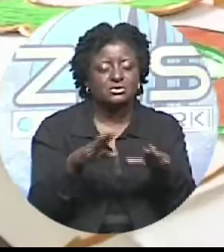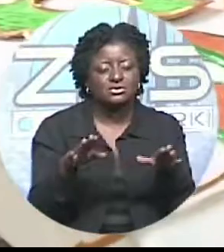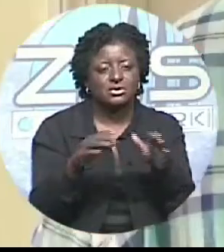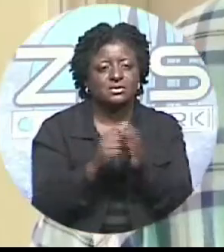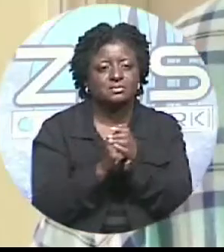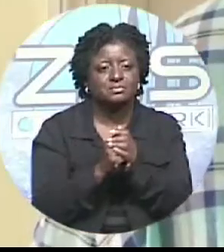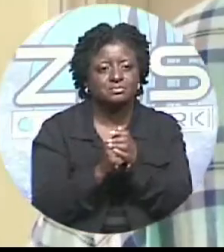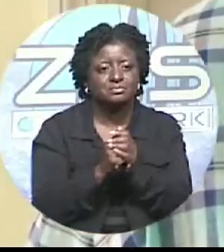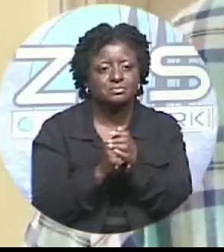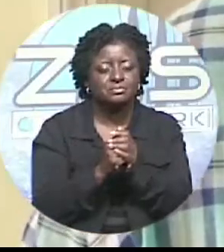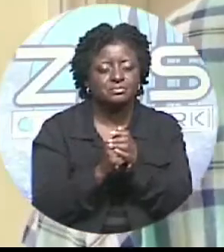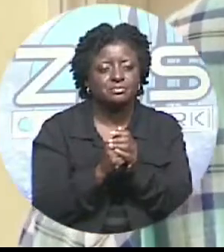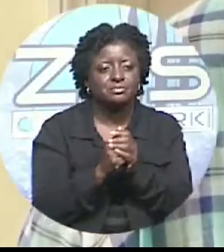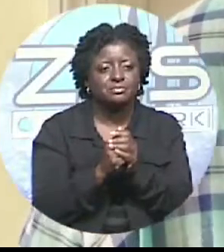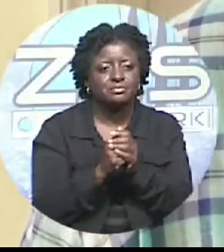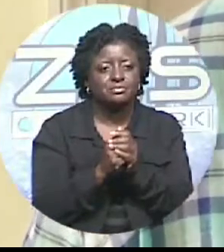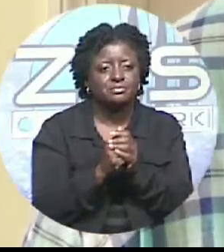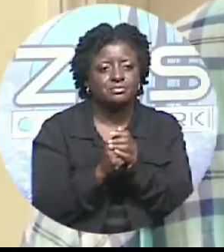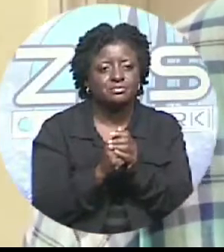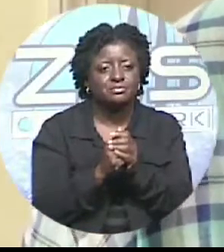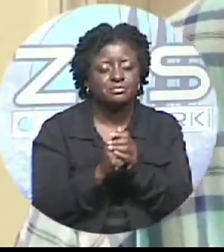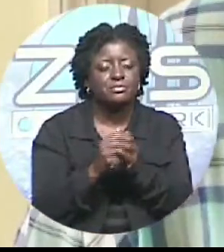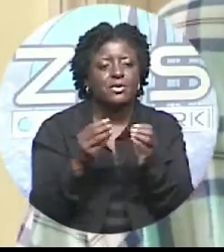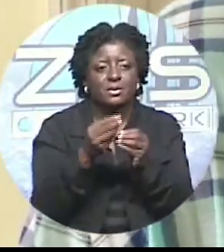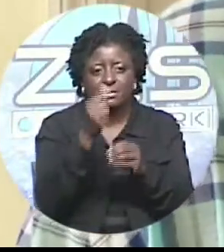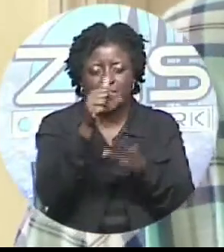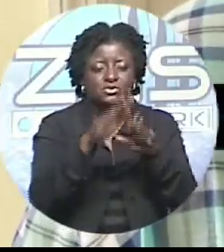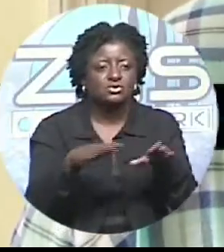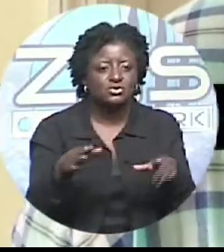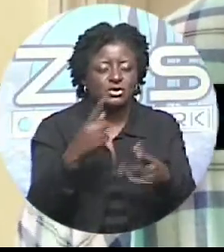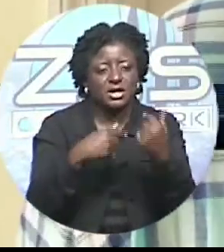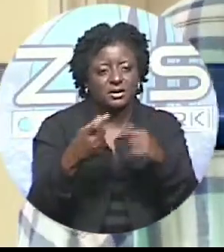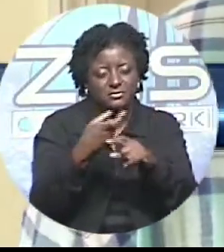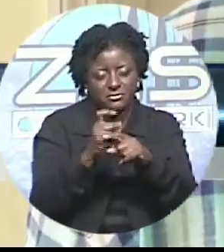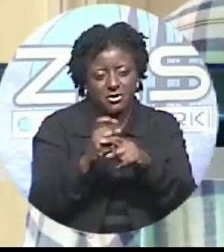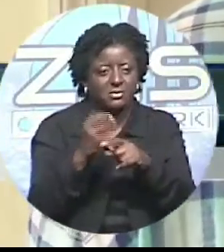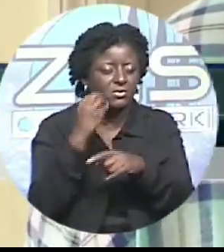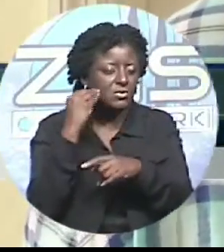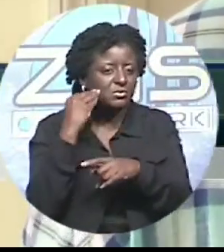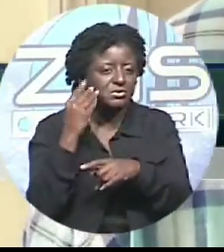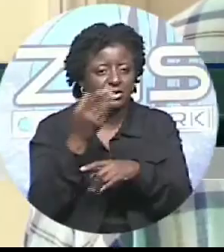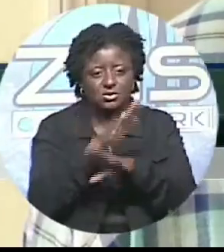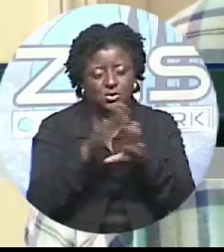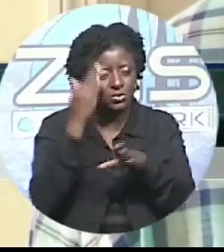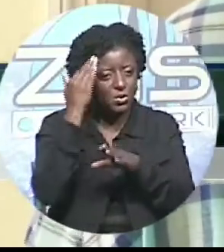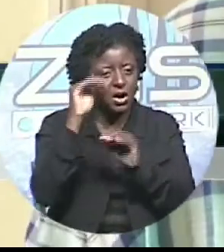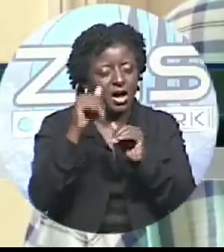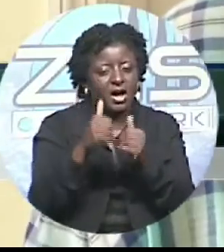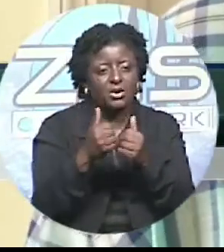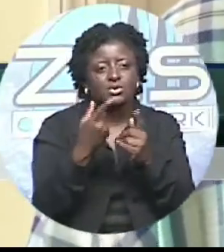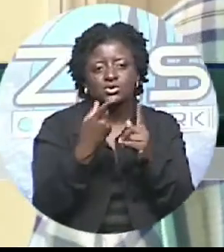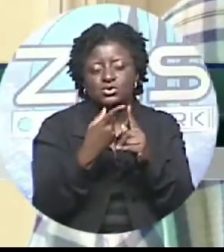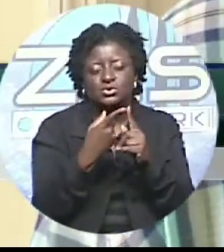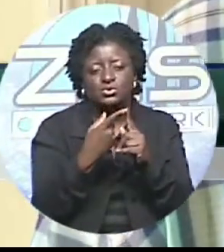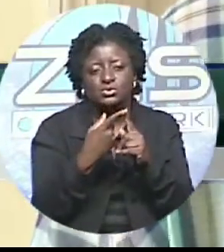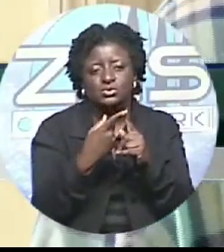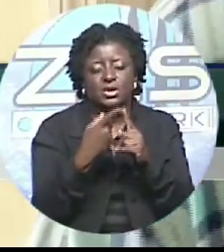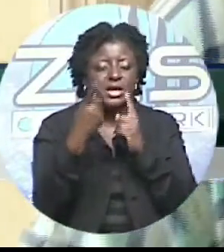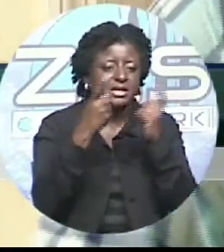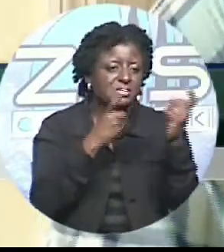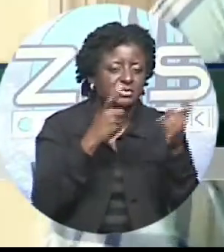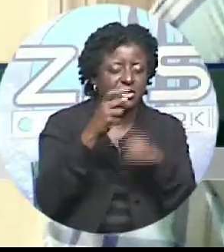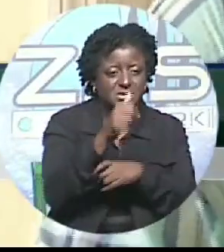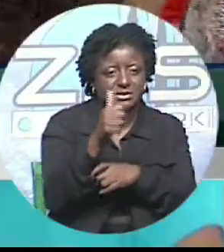most children come from a background where they don't know how to express themselves, and they only know how to solve problems basically